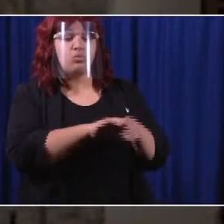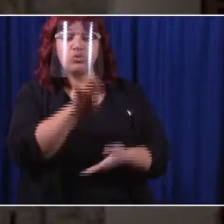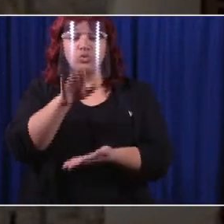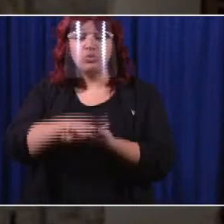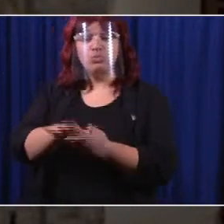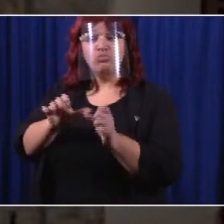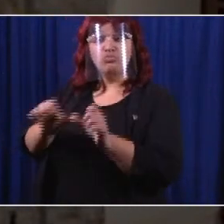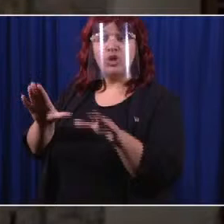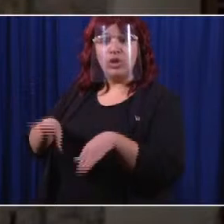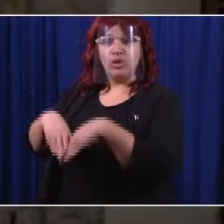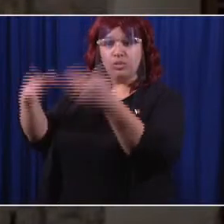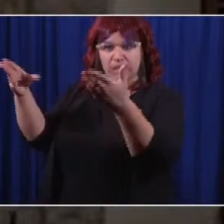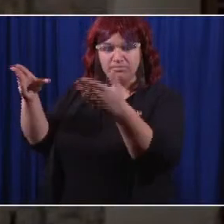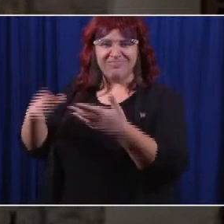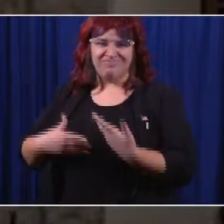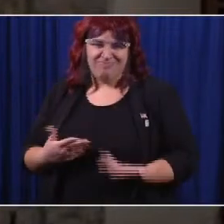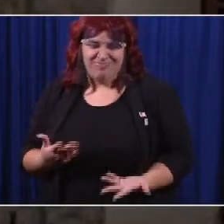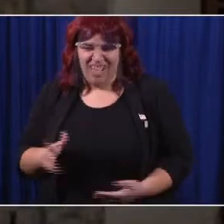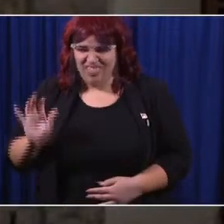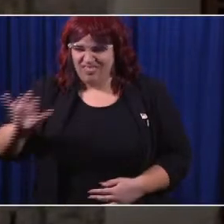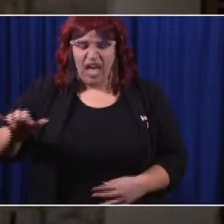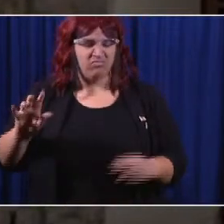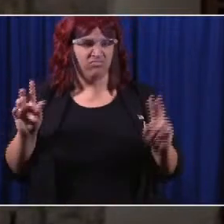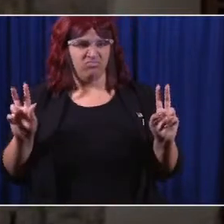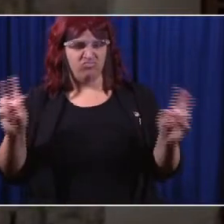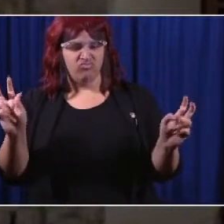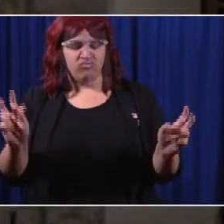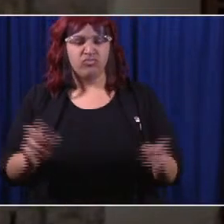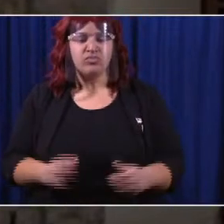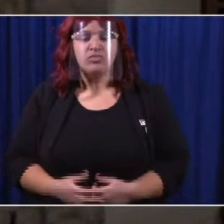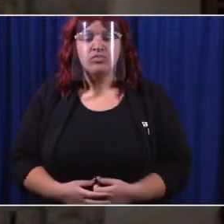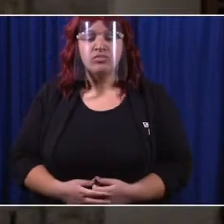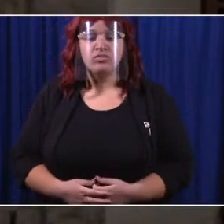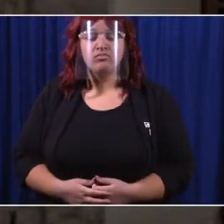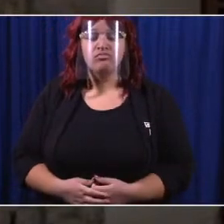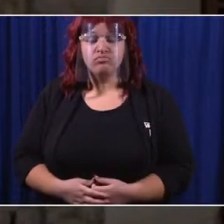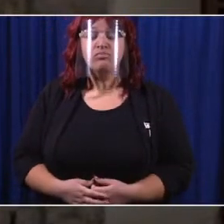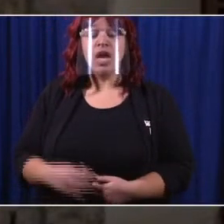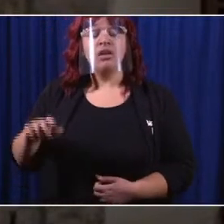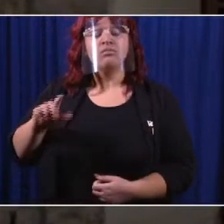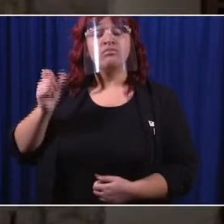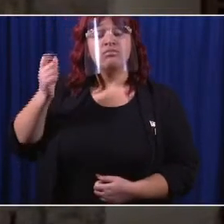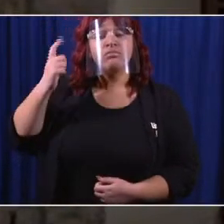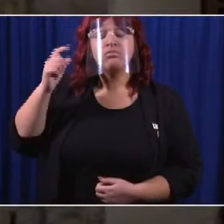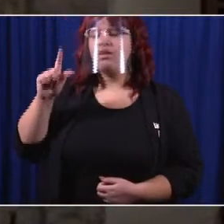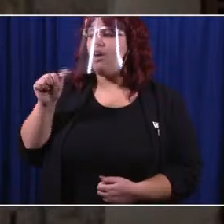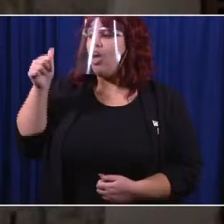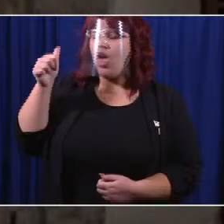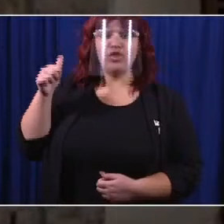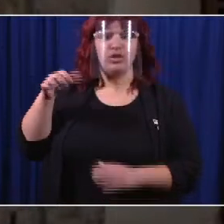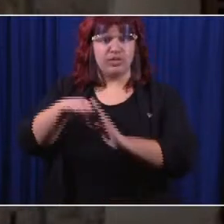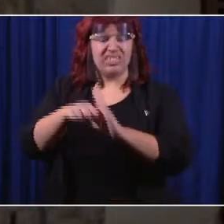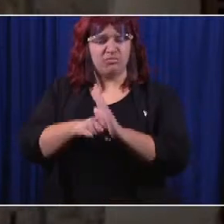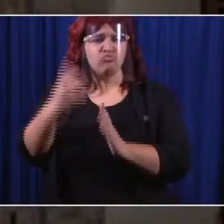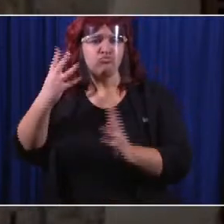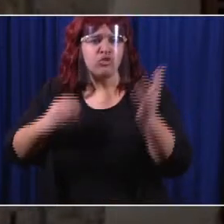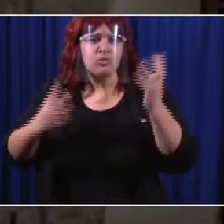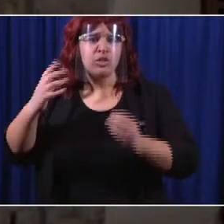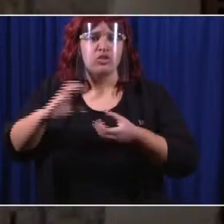to be his guidance to New York, but also to other states, given the surge in cases nationally. It